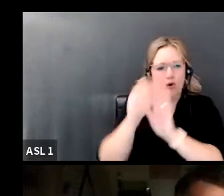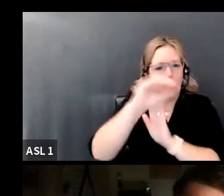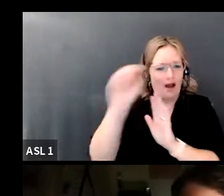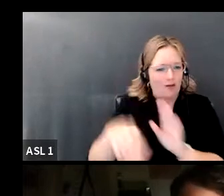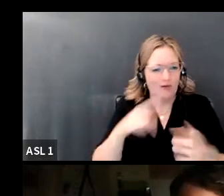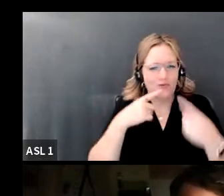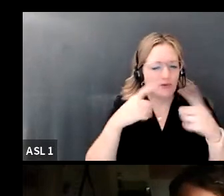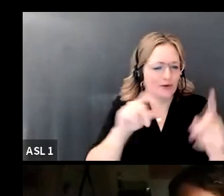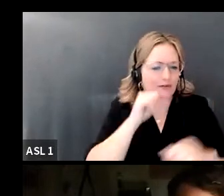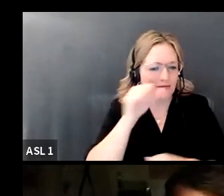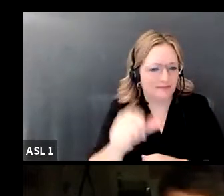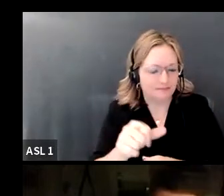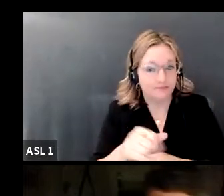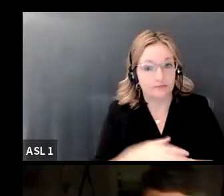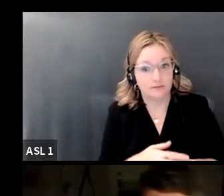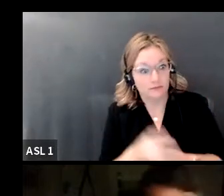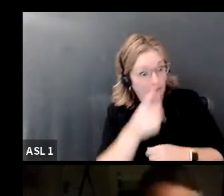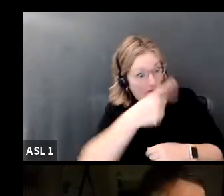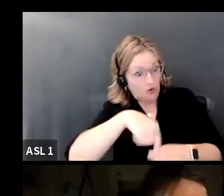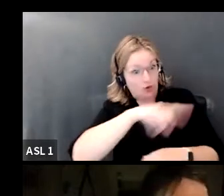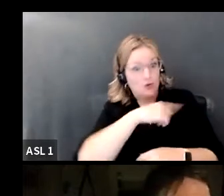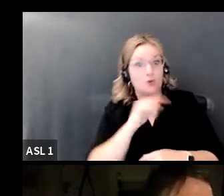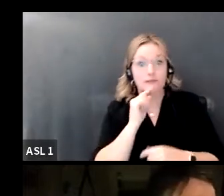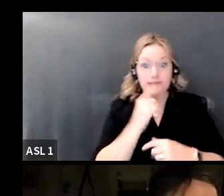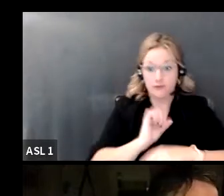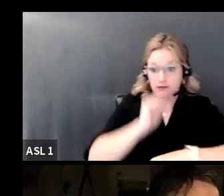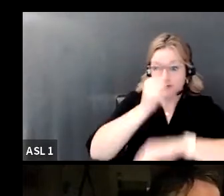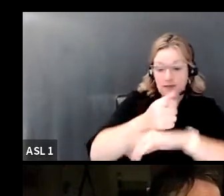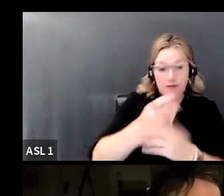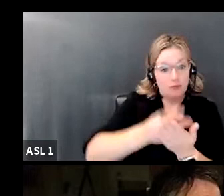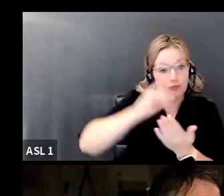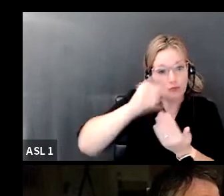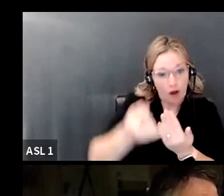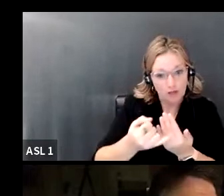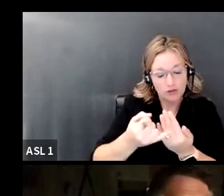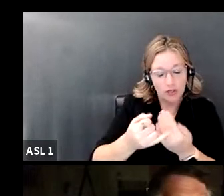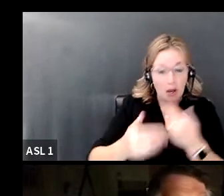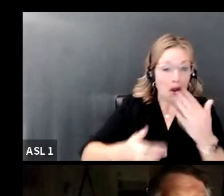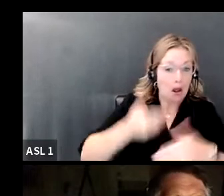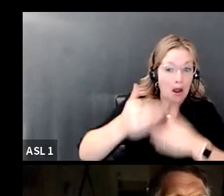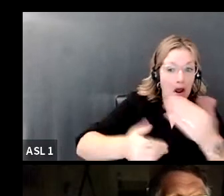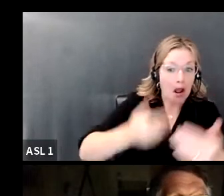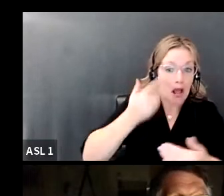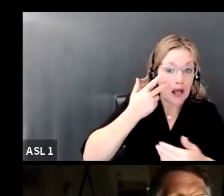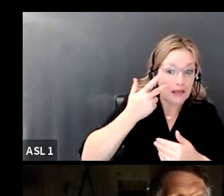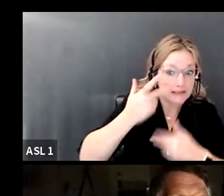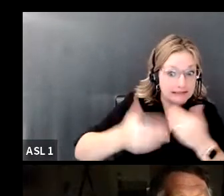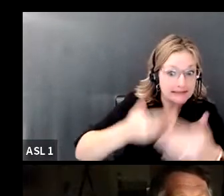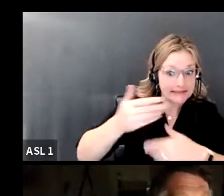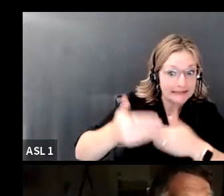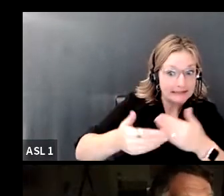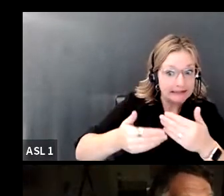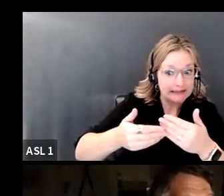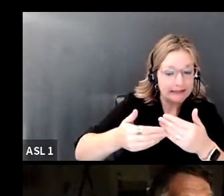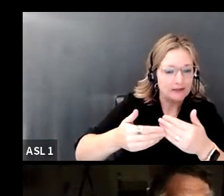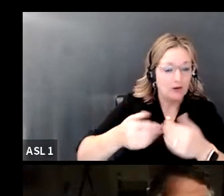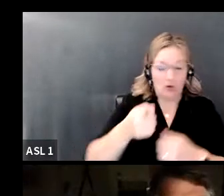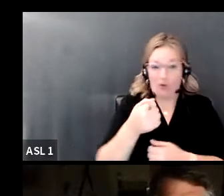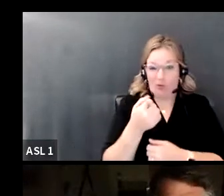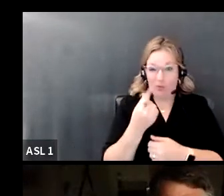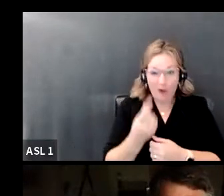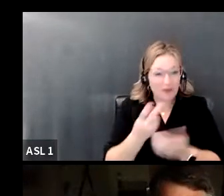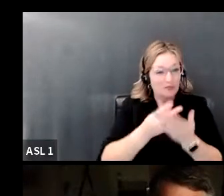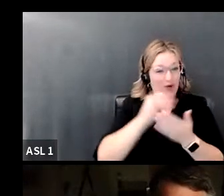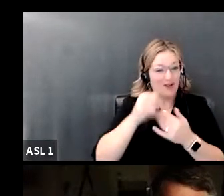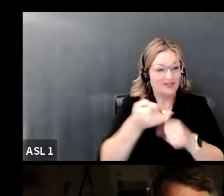if the ottawa police services are serious about implementing a project and evaluating it one small pilot will not be sufficient given that